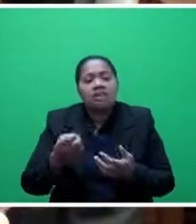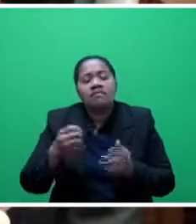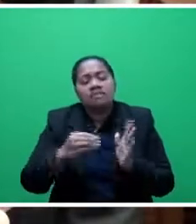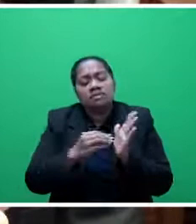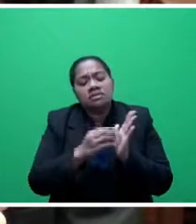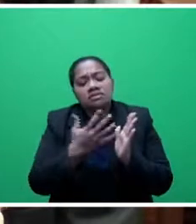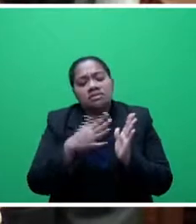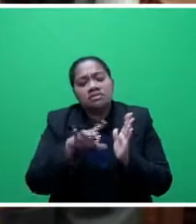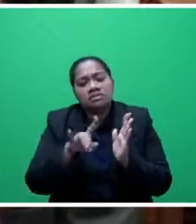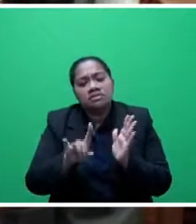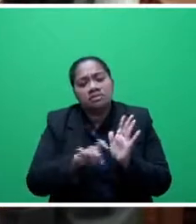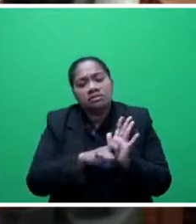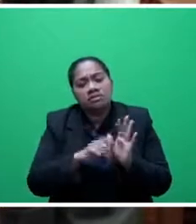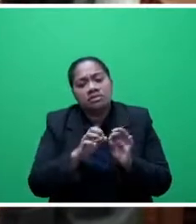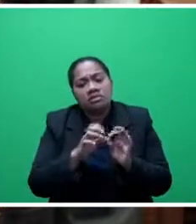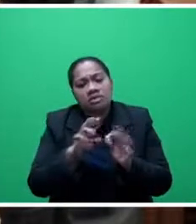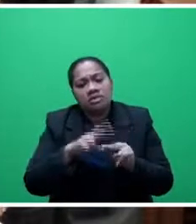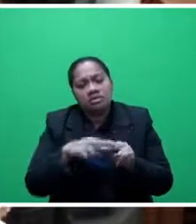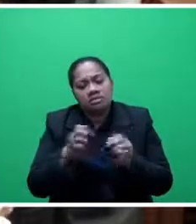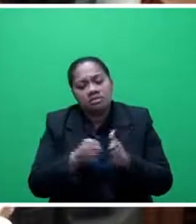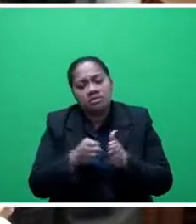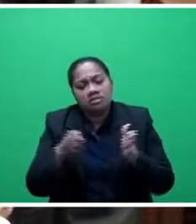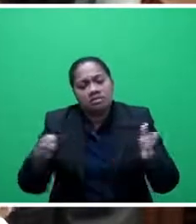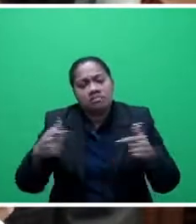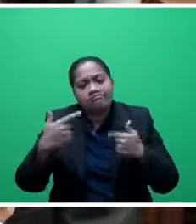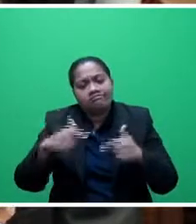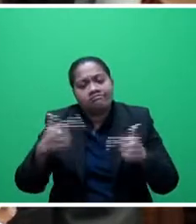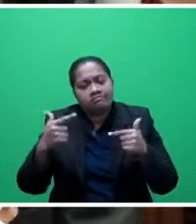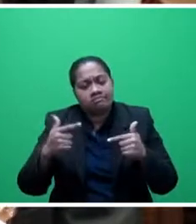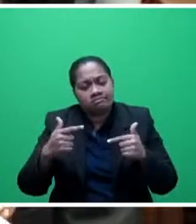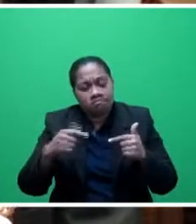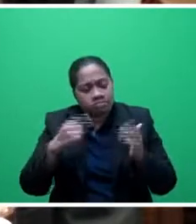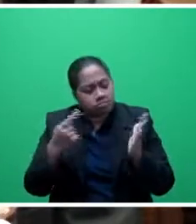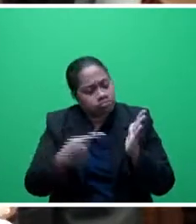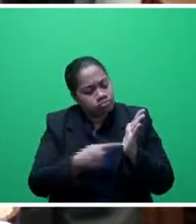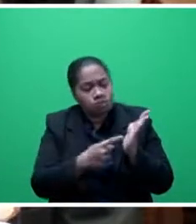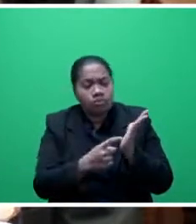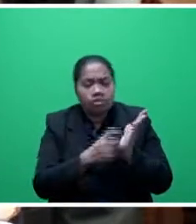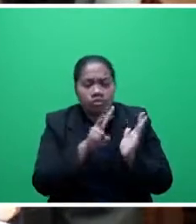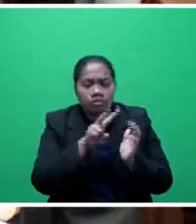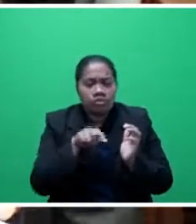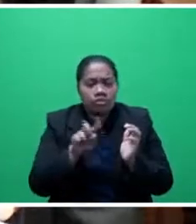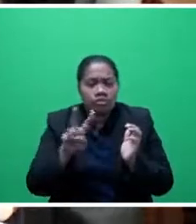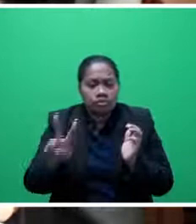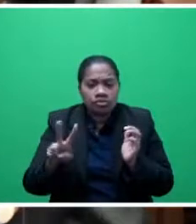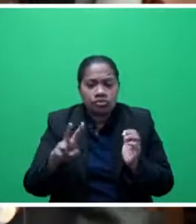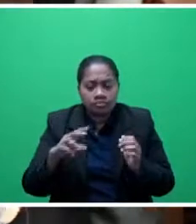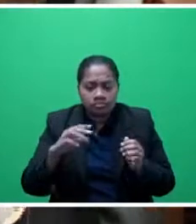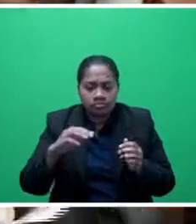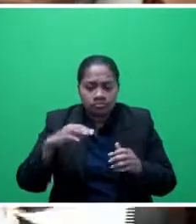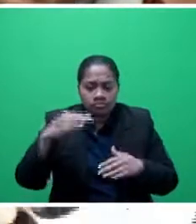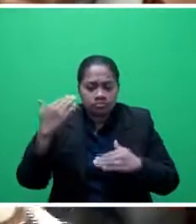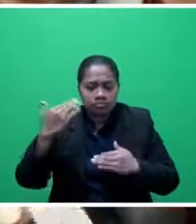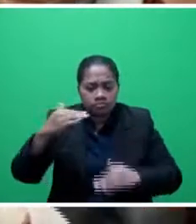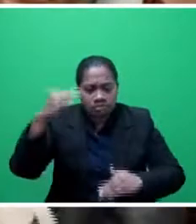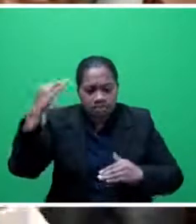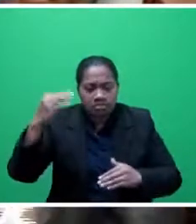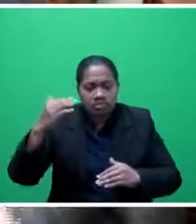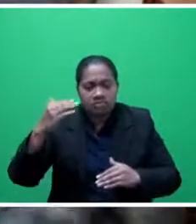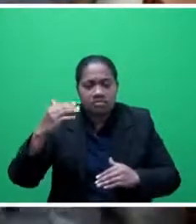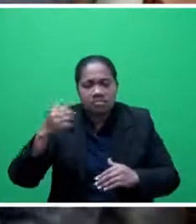Act to allow RBF to extend the limit referred to in paragraph 2.2 to a maximum limit of 60% of the average total revenue of the